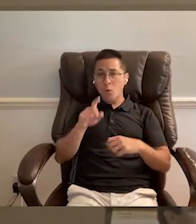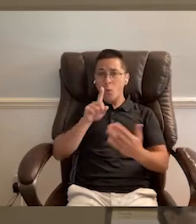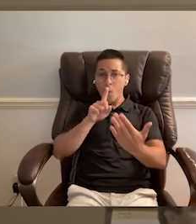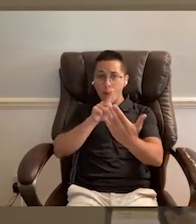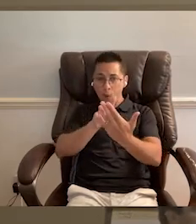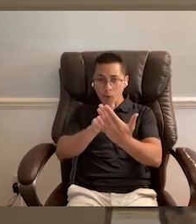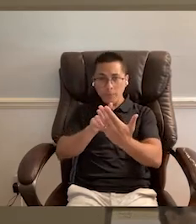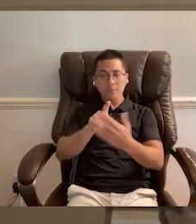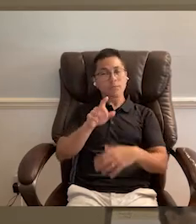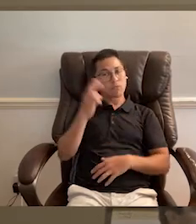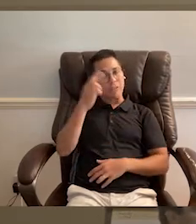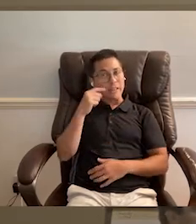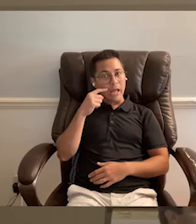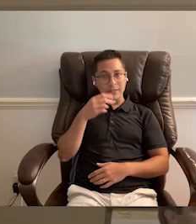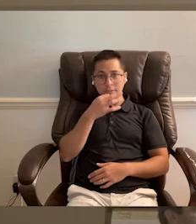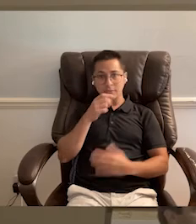Detect.